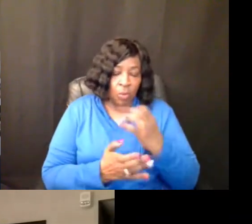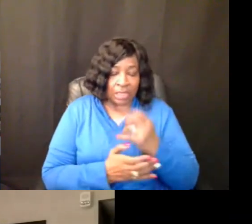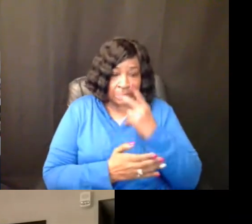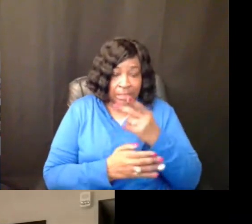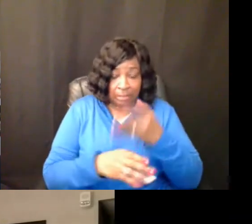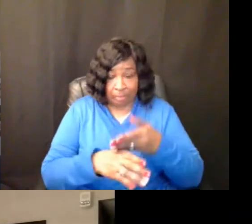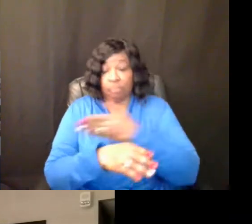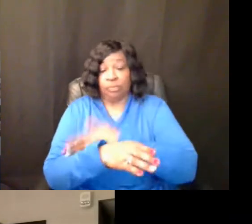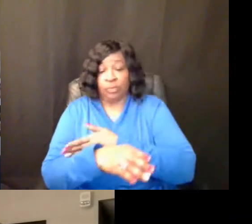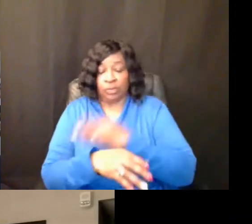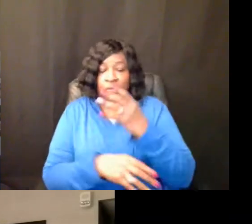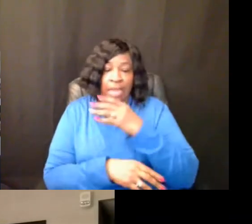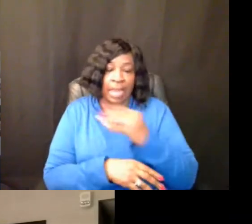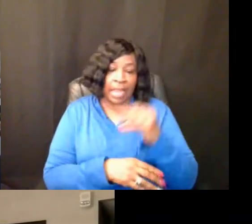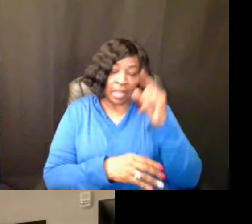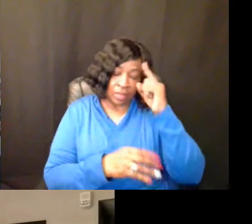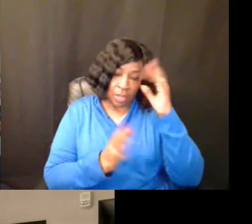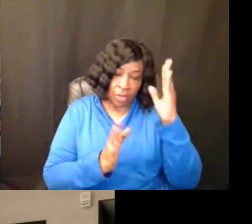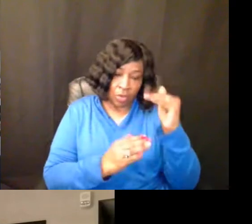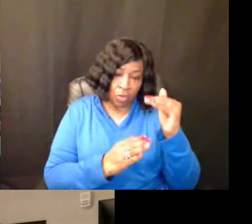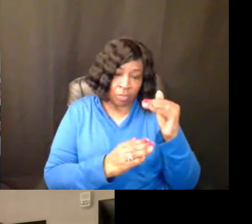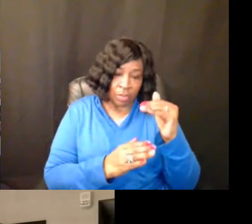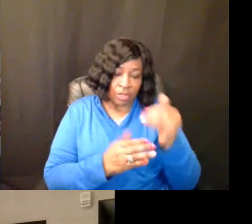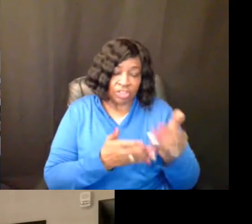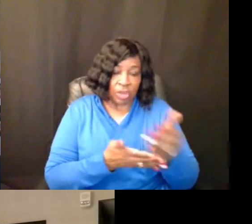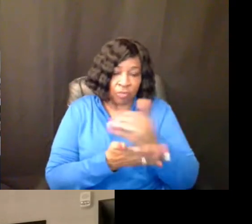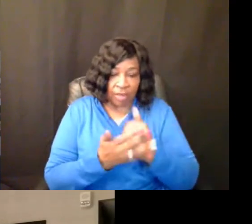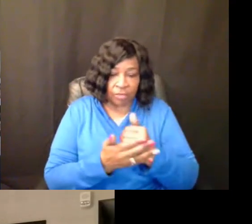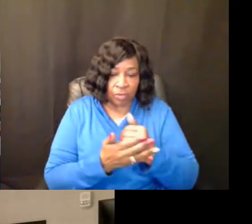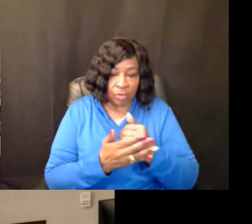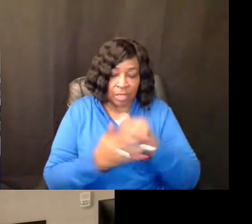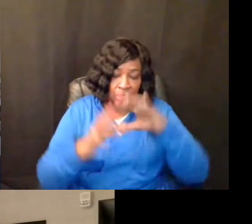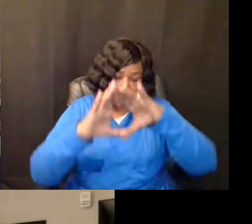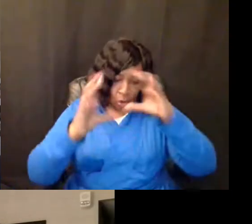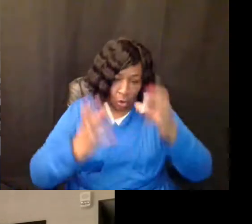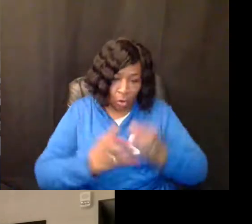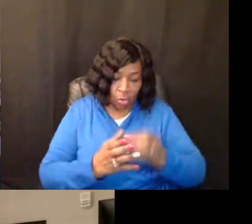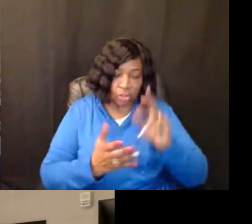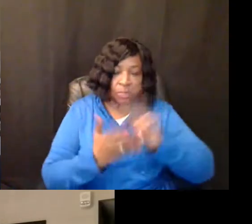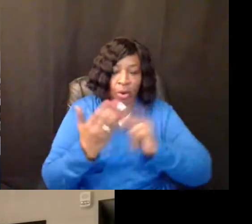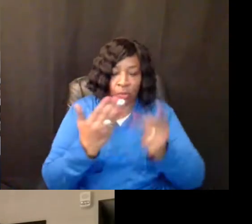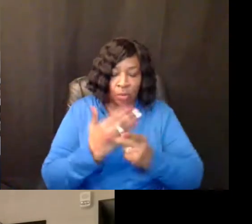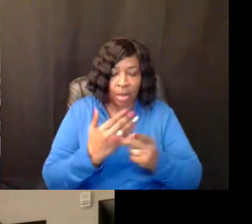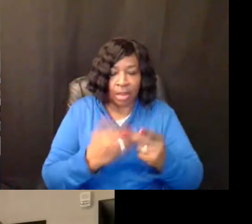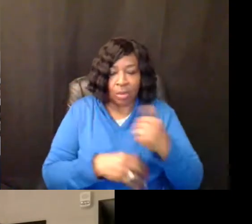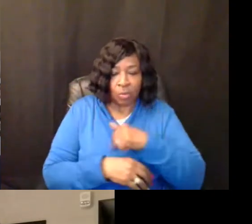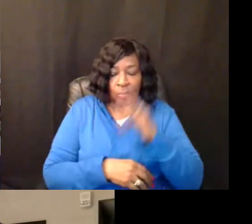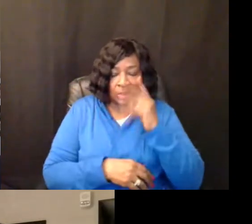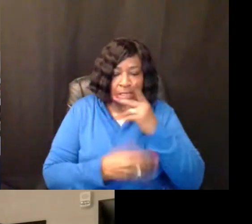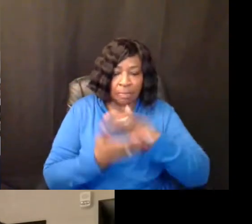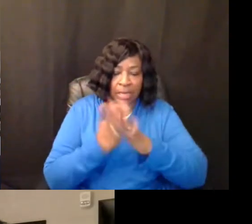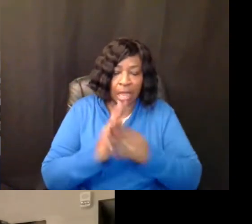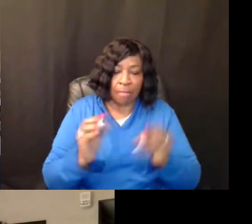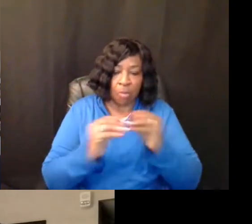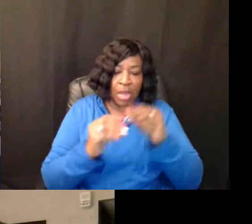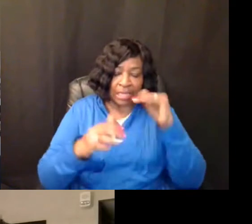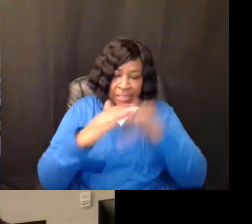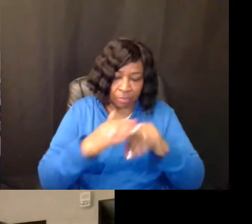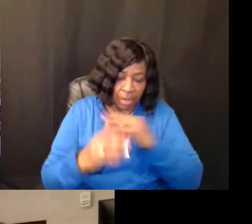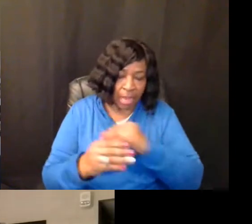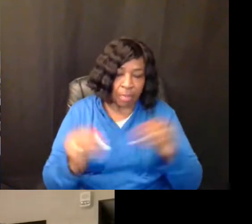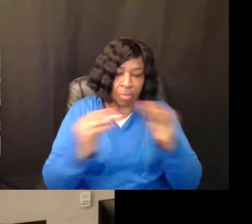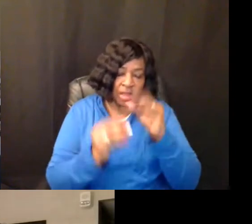strengthened, right? And whole farm revenue as a whole is a program that we want to see become more accessible and more attractive to